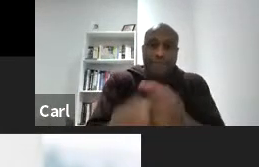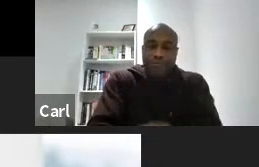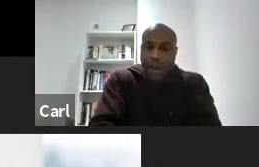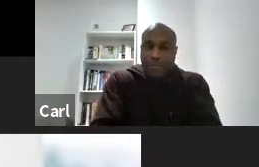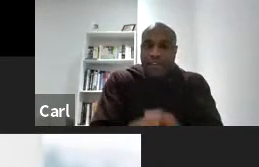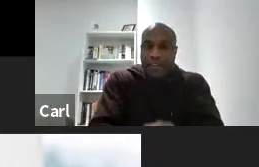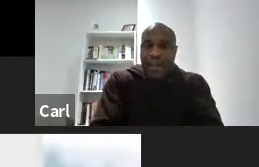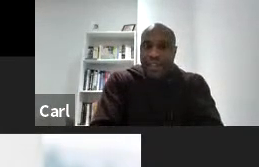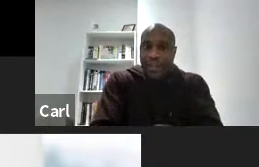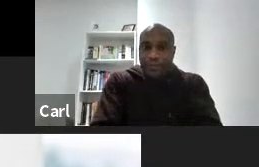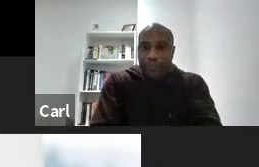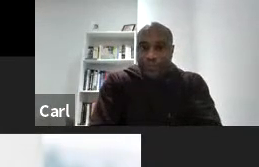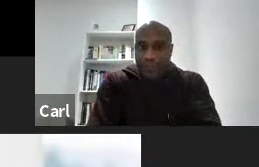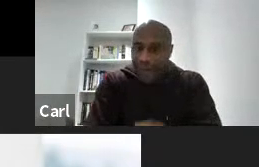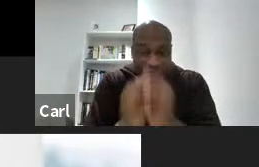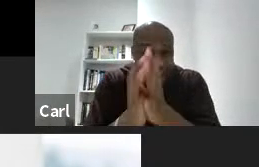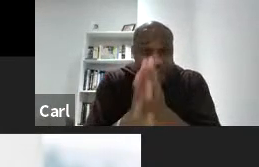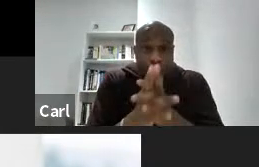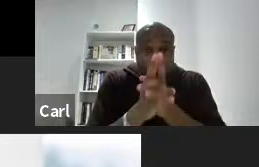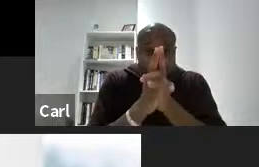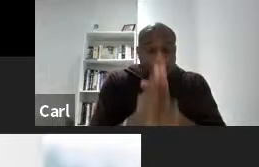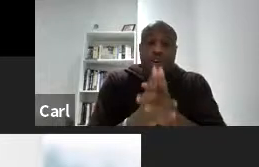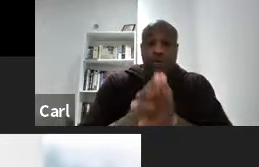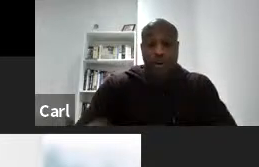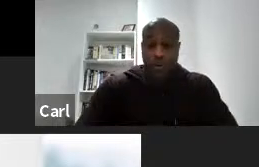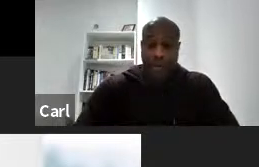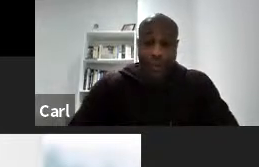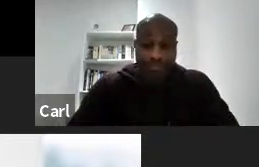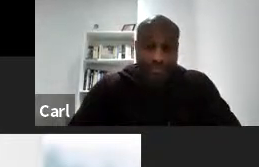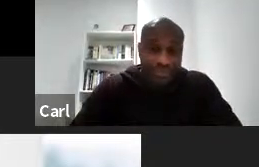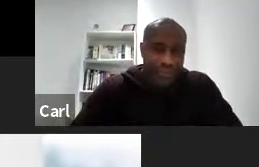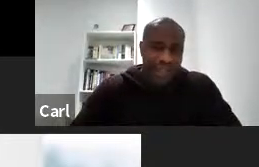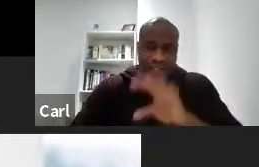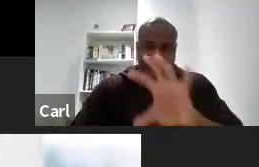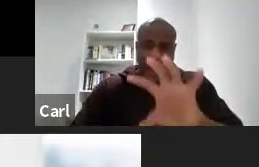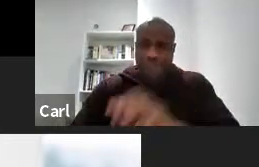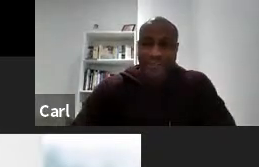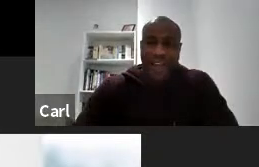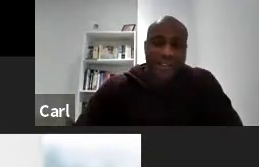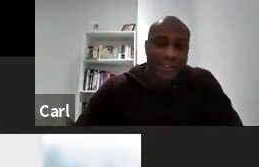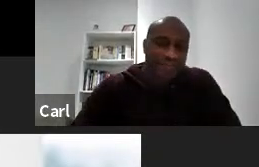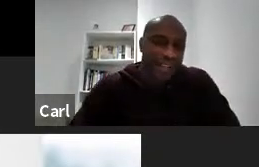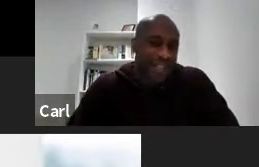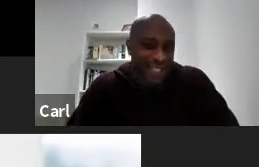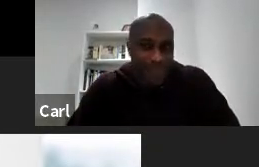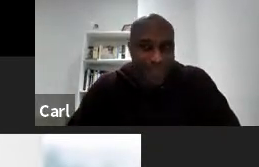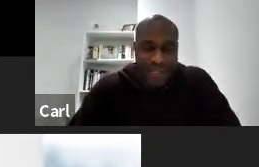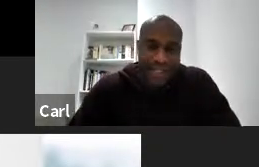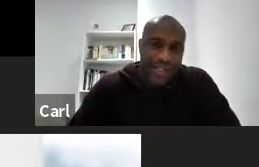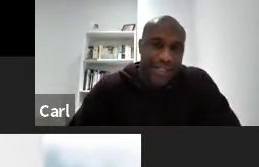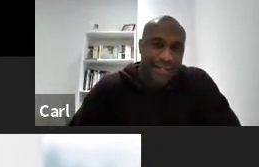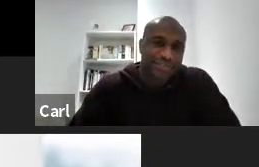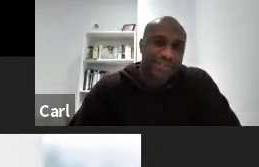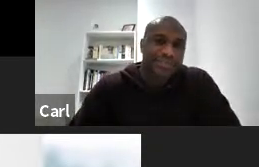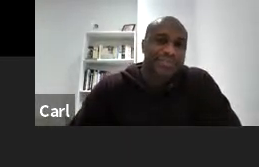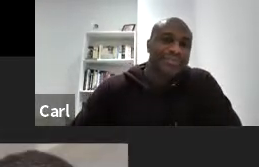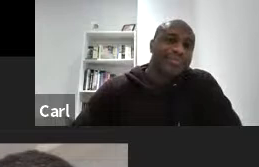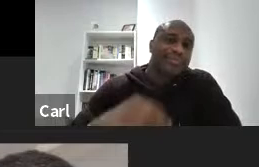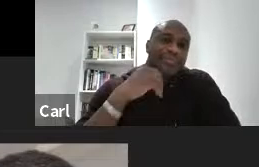constantly try to provide value, right? That is your sole goal here. So hopefully that resonates and that makes